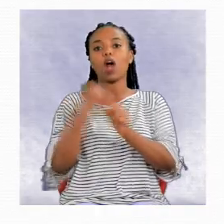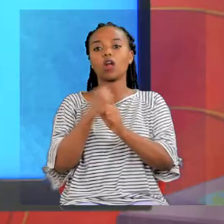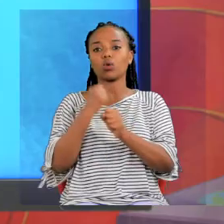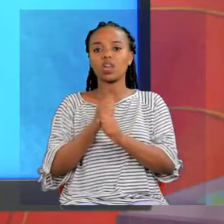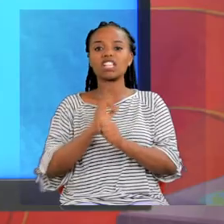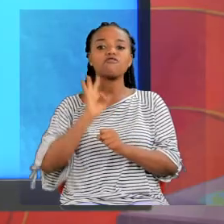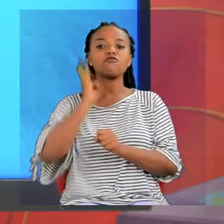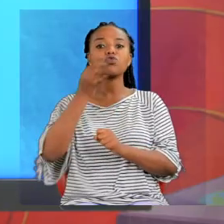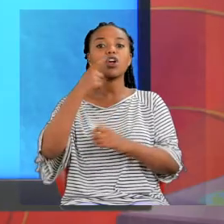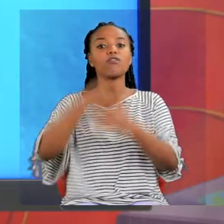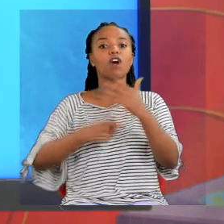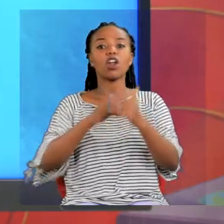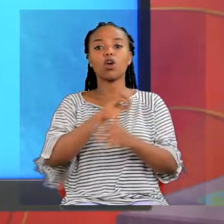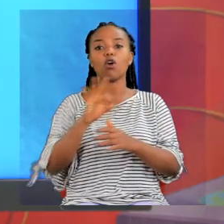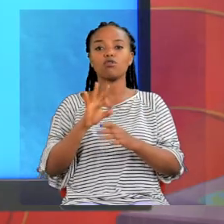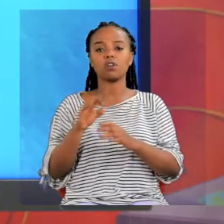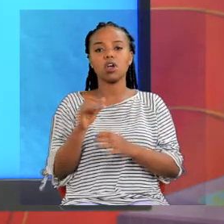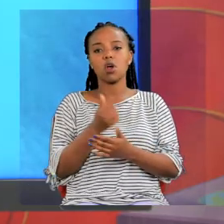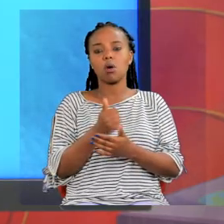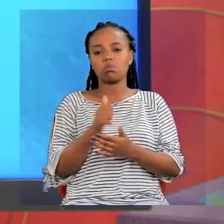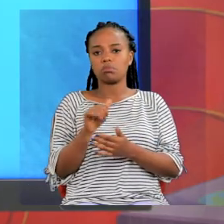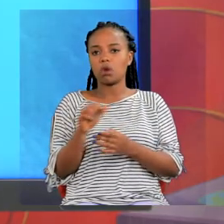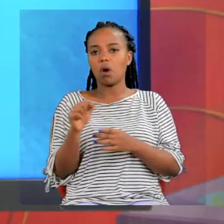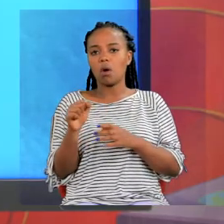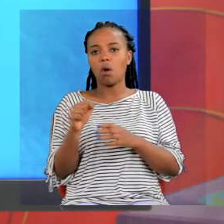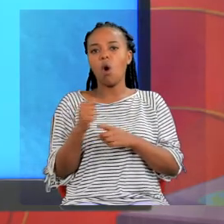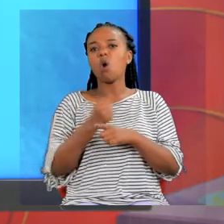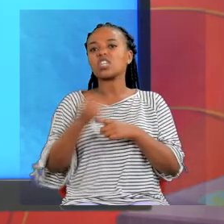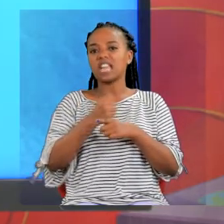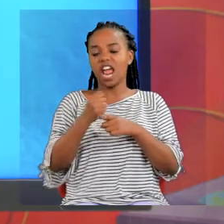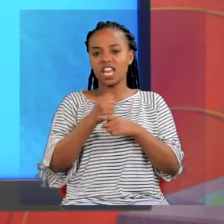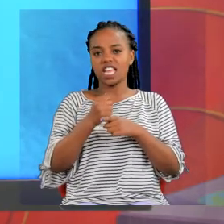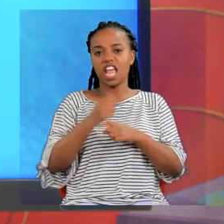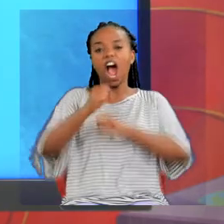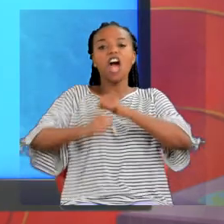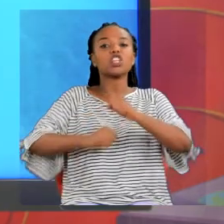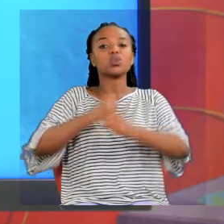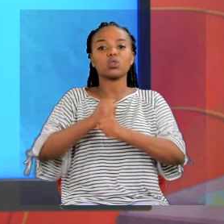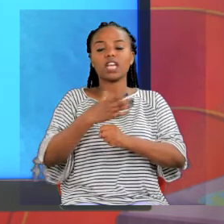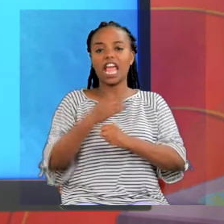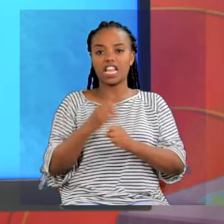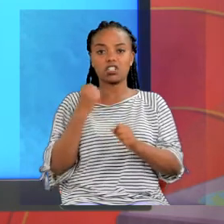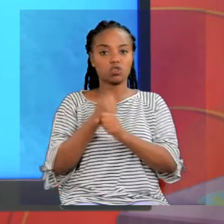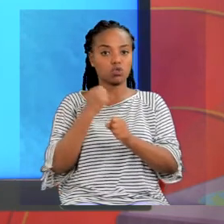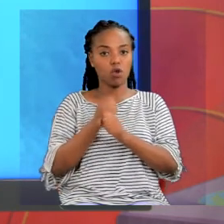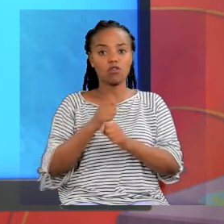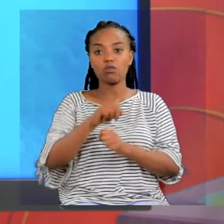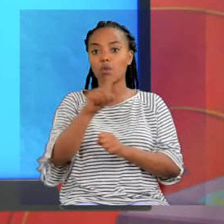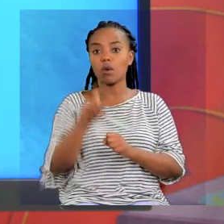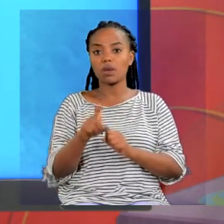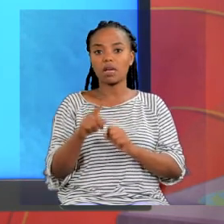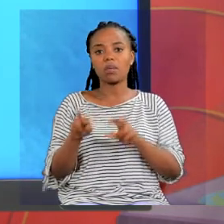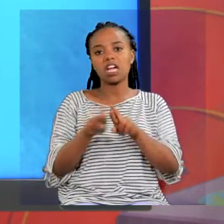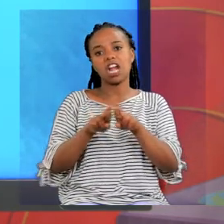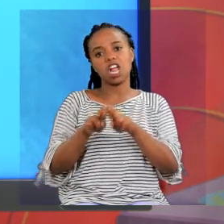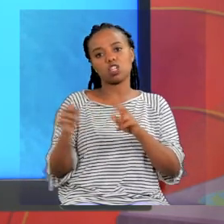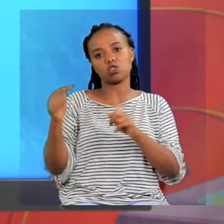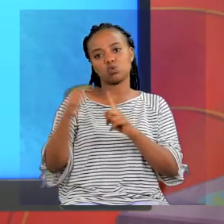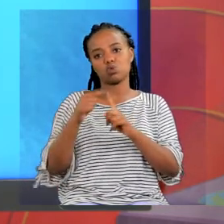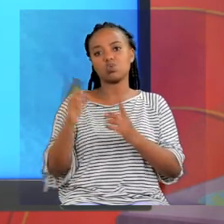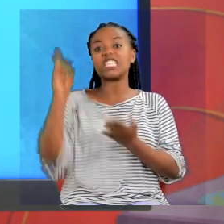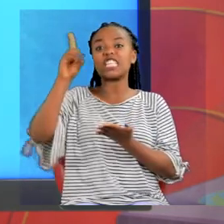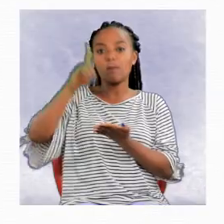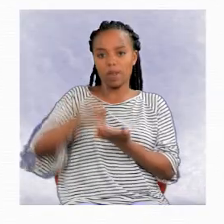future value of ordinary annuity and solve problems related to depreciation.